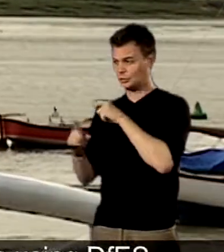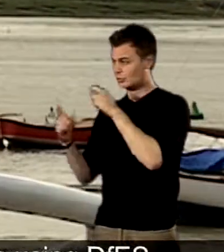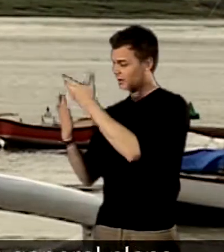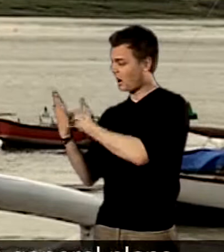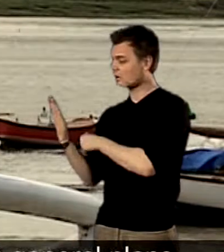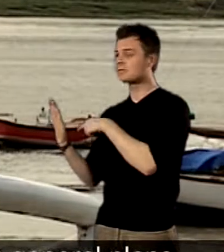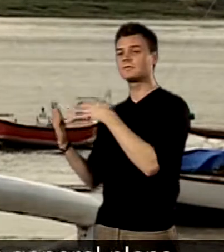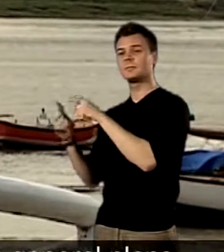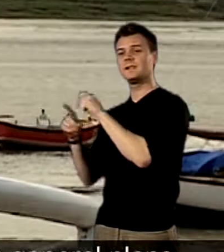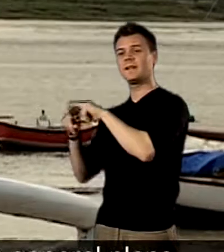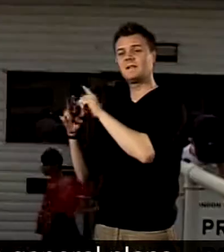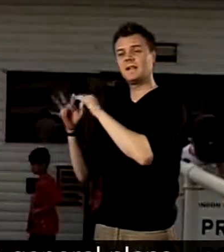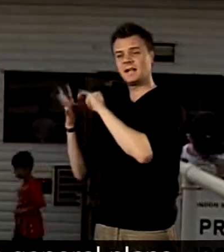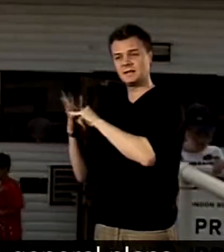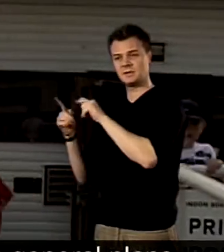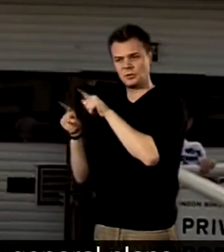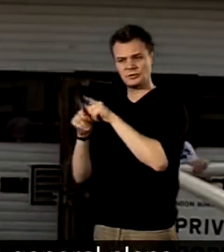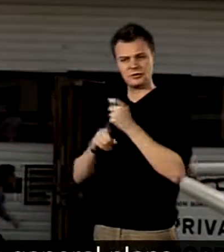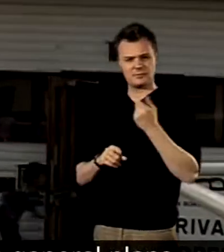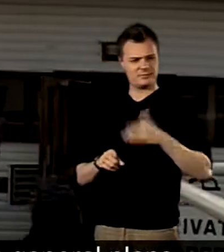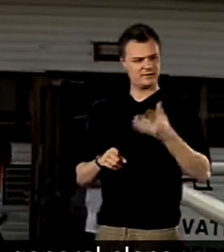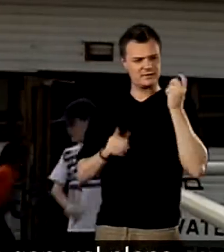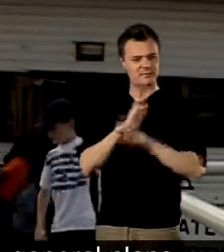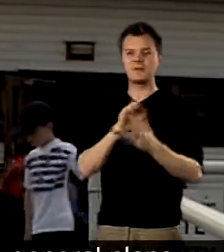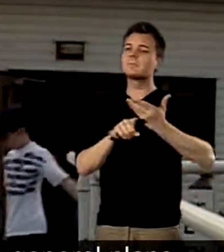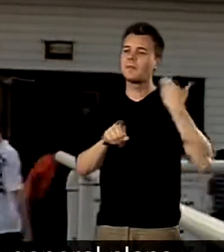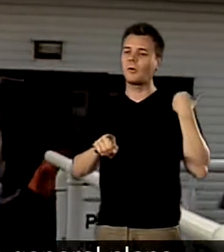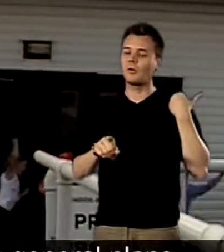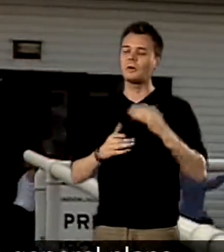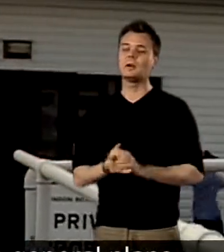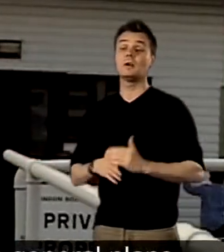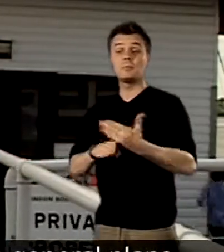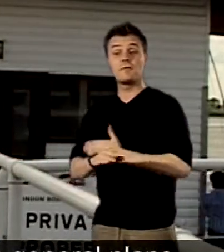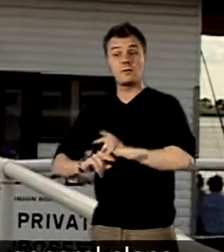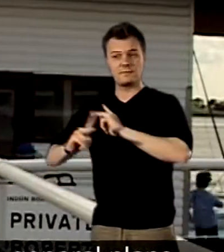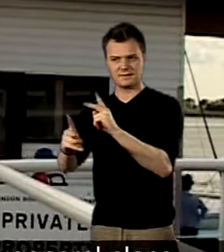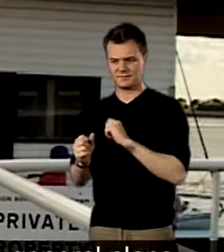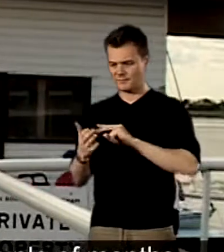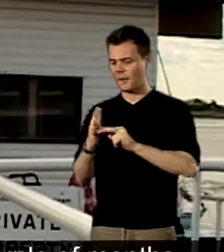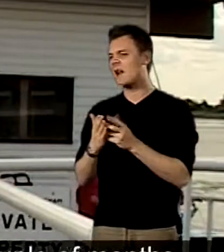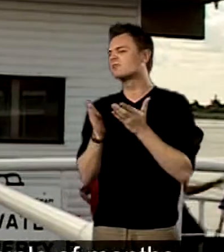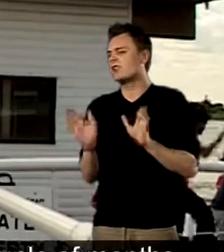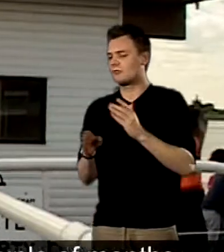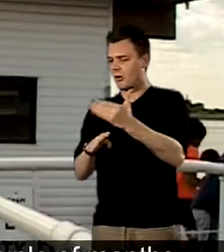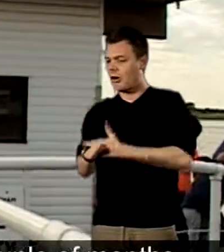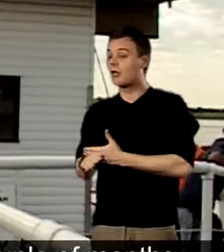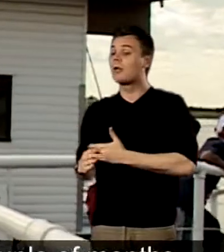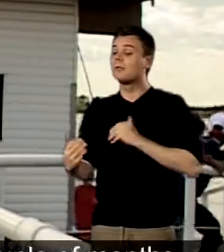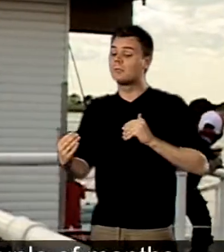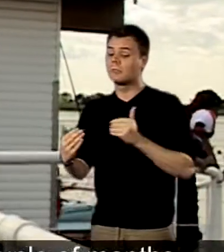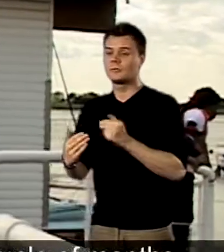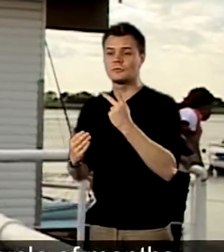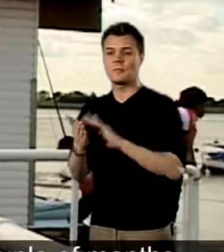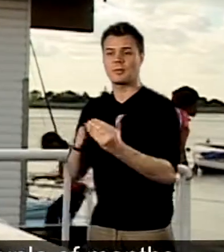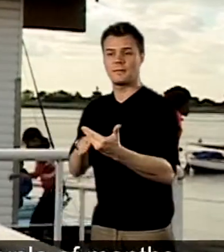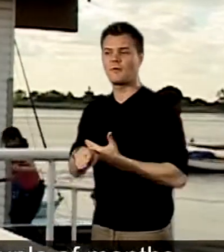of the centre from previous visits. They make general plans well ahead of any visits and plan the details with staff at the centre in the couple of